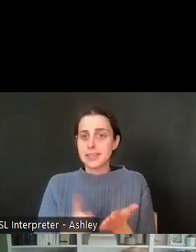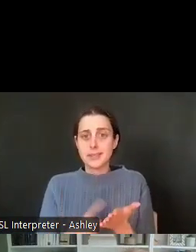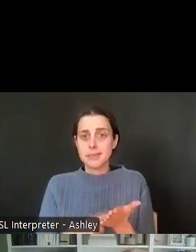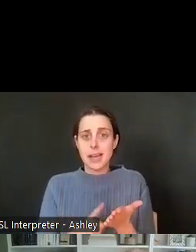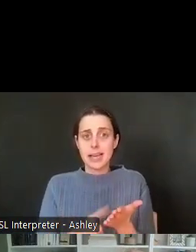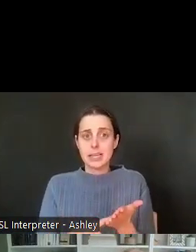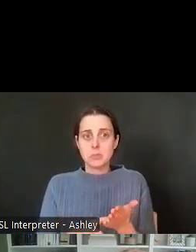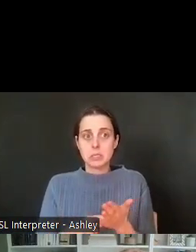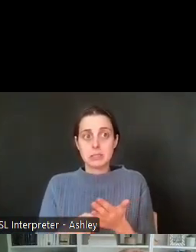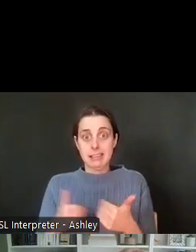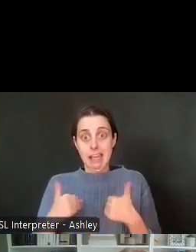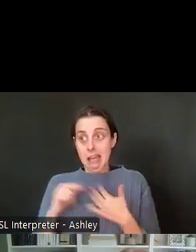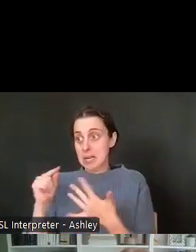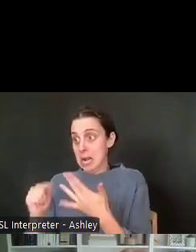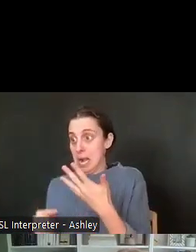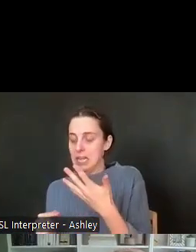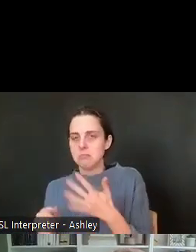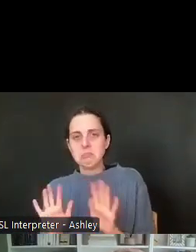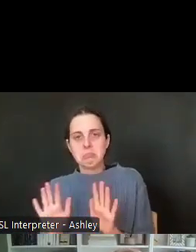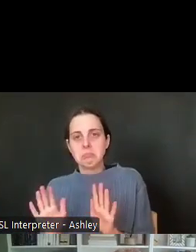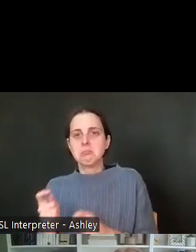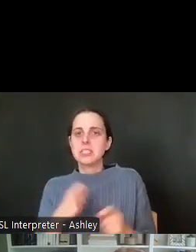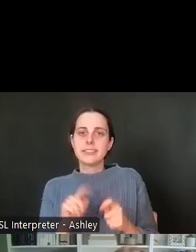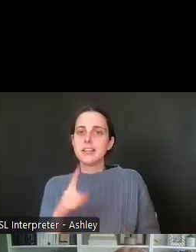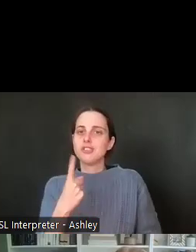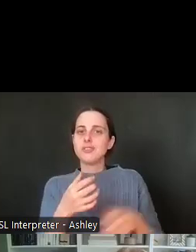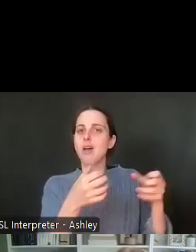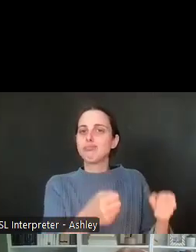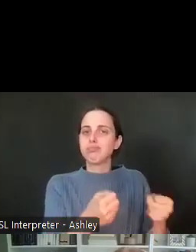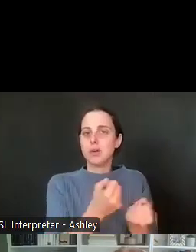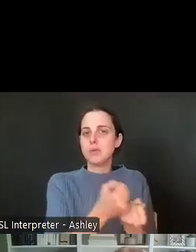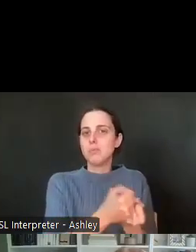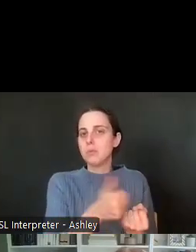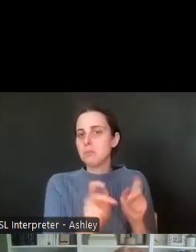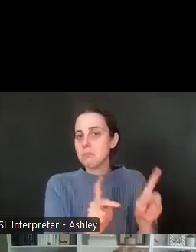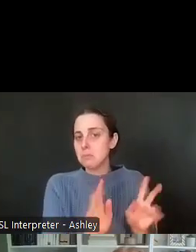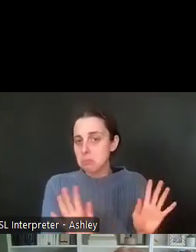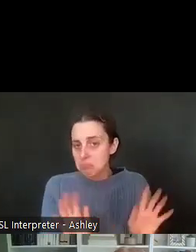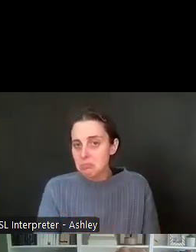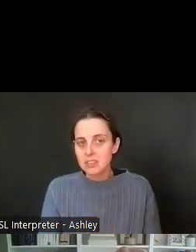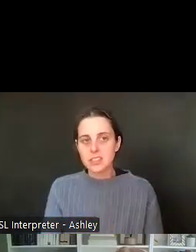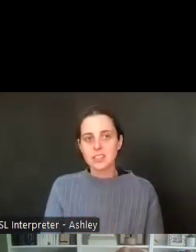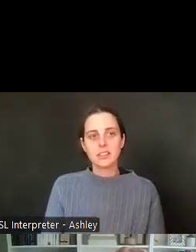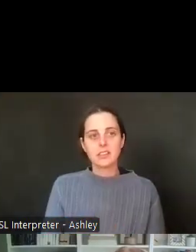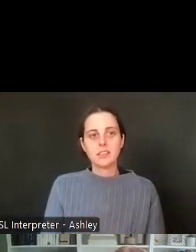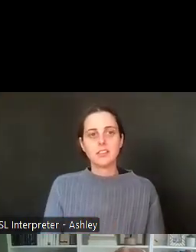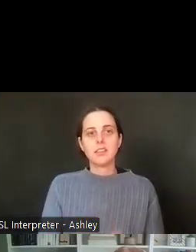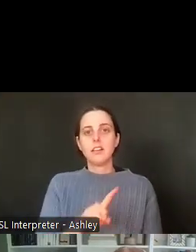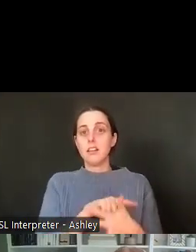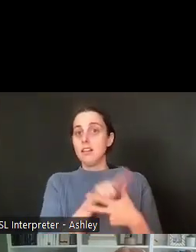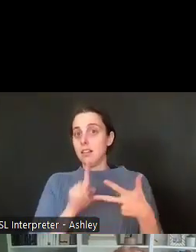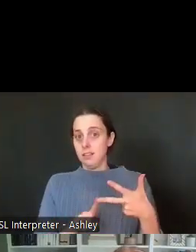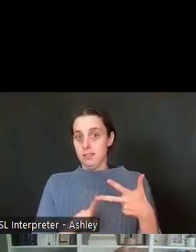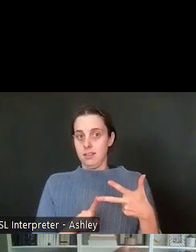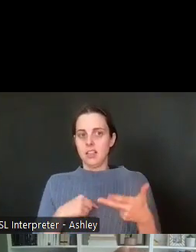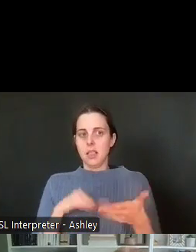ladder. The three questions are on page nine in your workbook. So I put them all together for you on page nine.